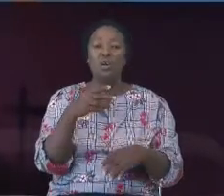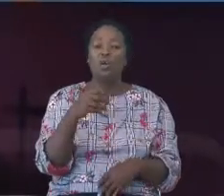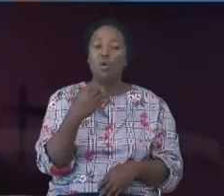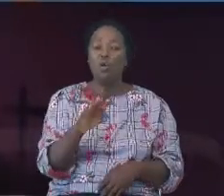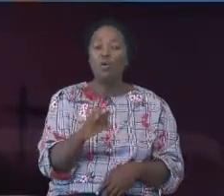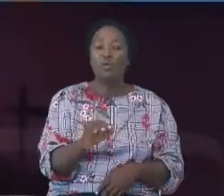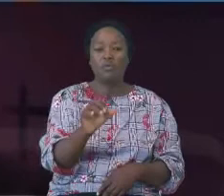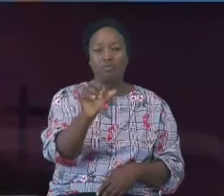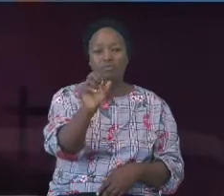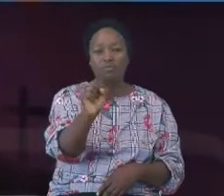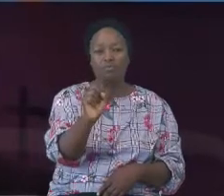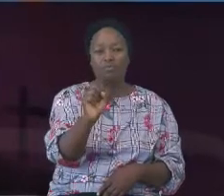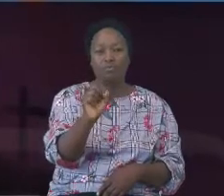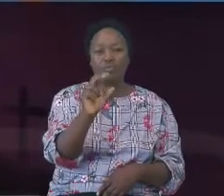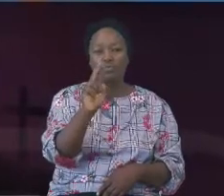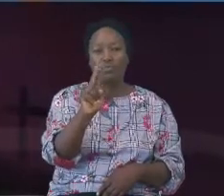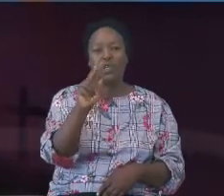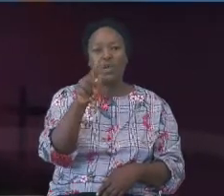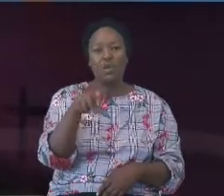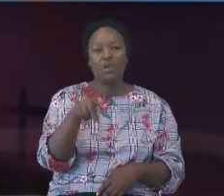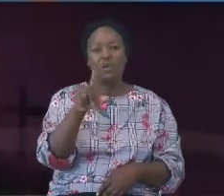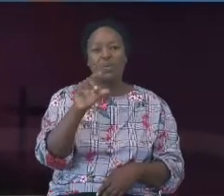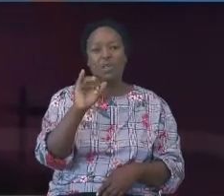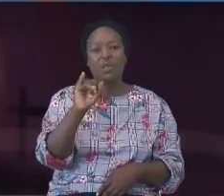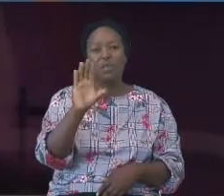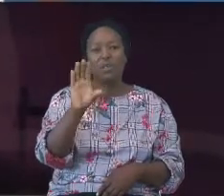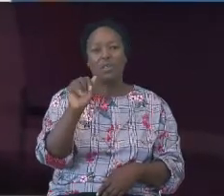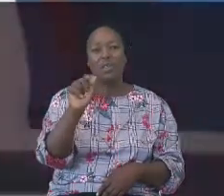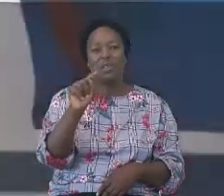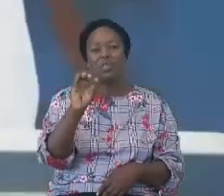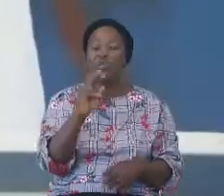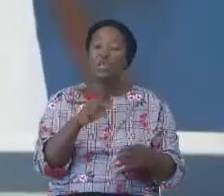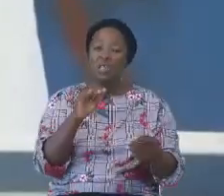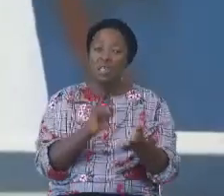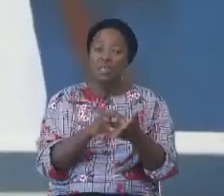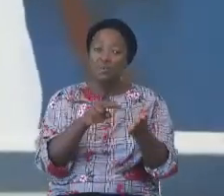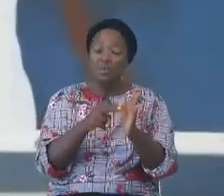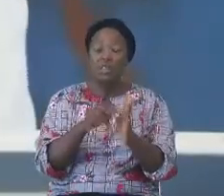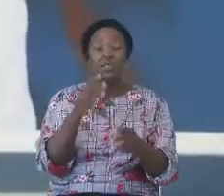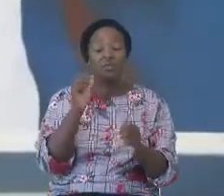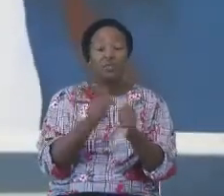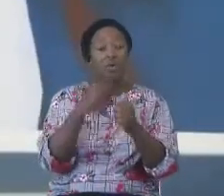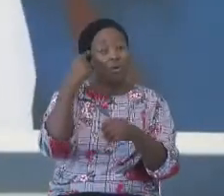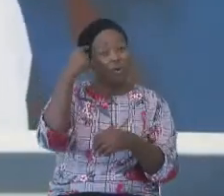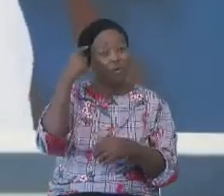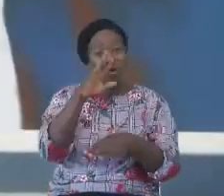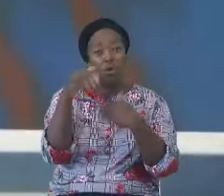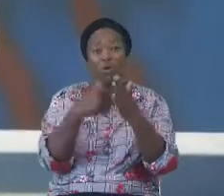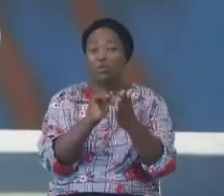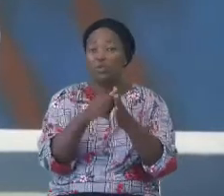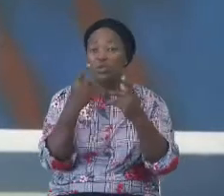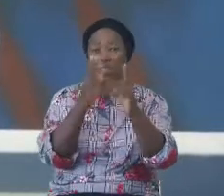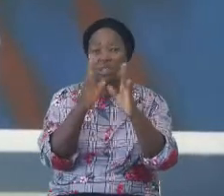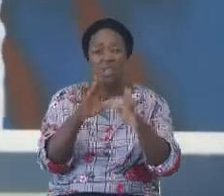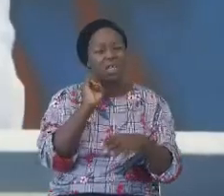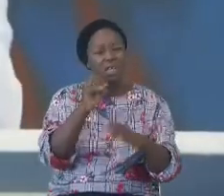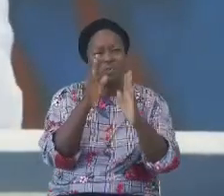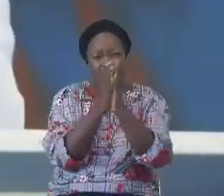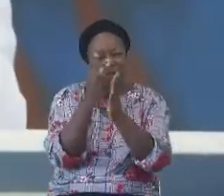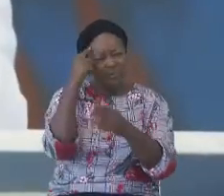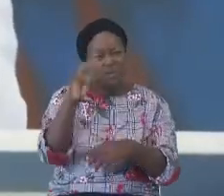the wonder of supplication, even for scorners, for all those sinners, he